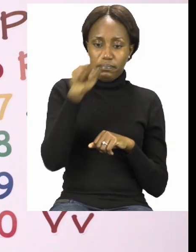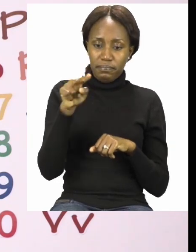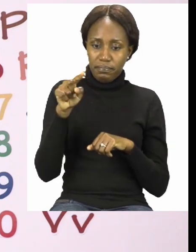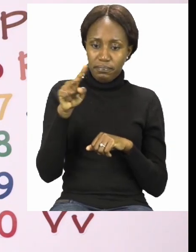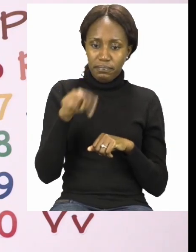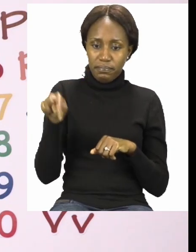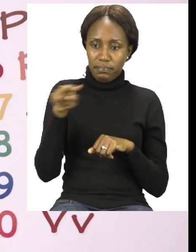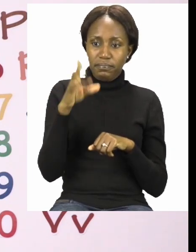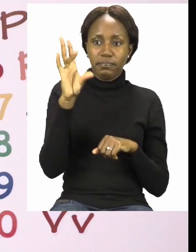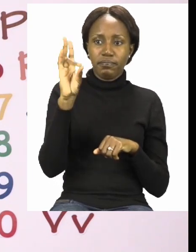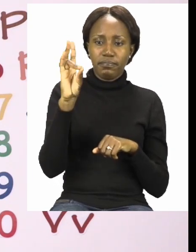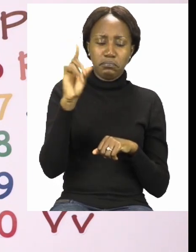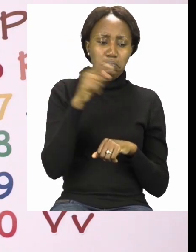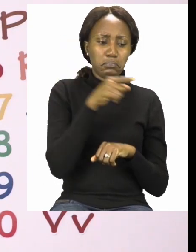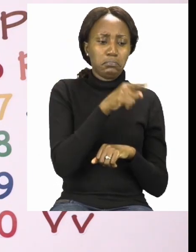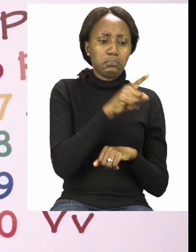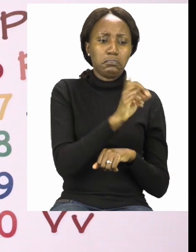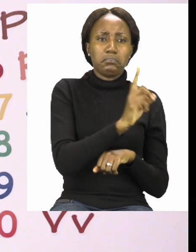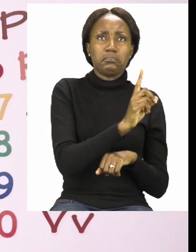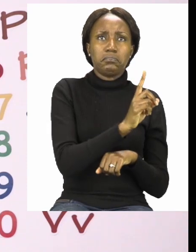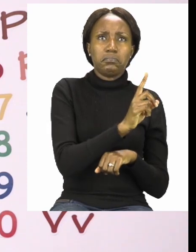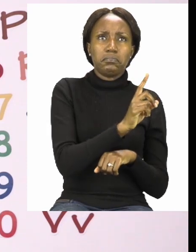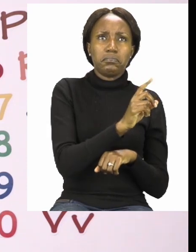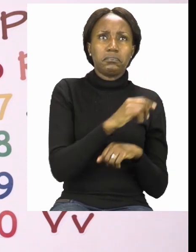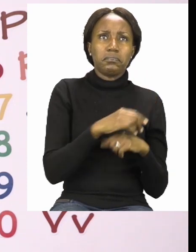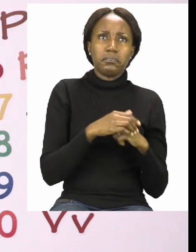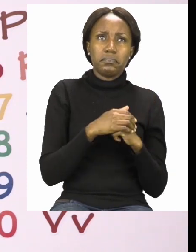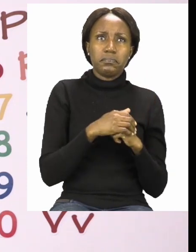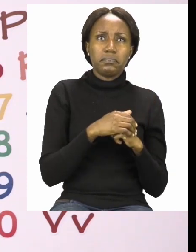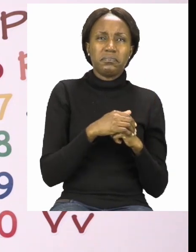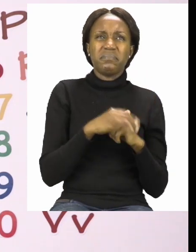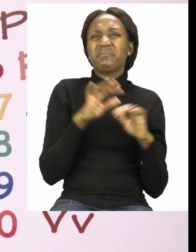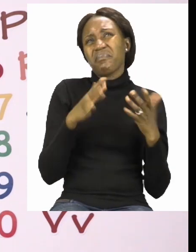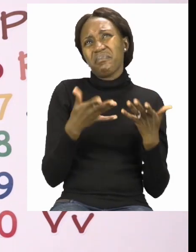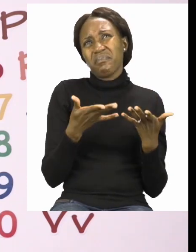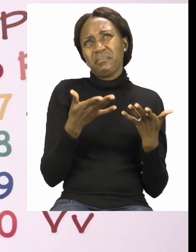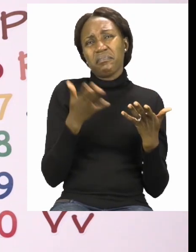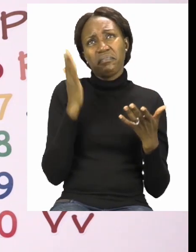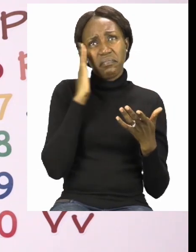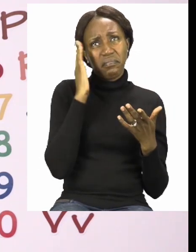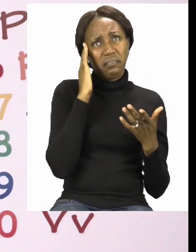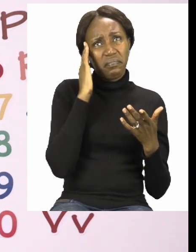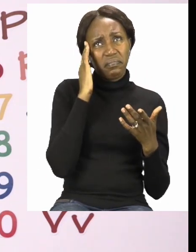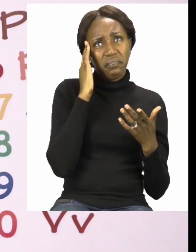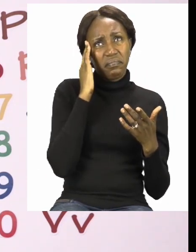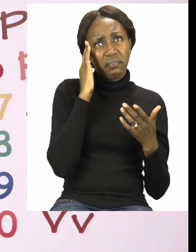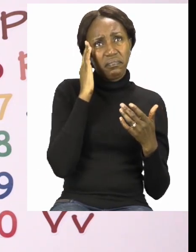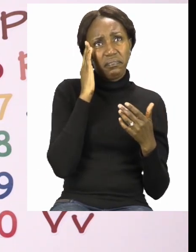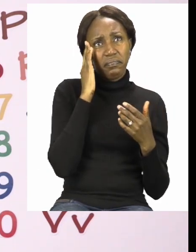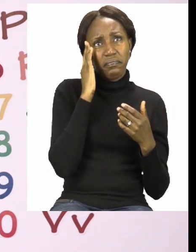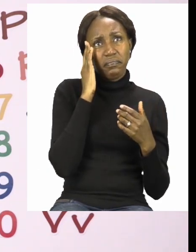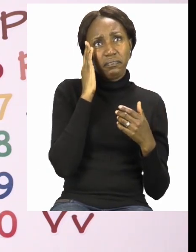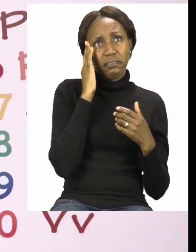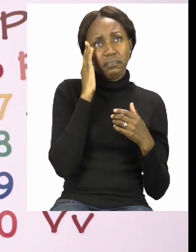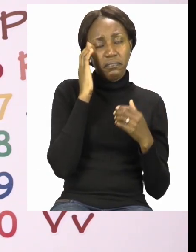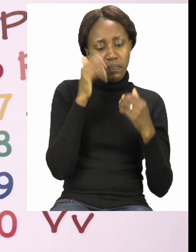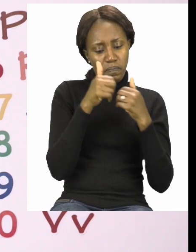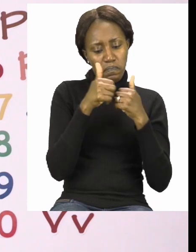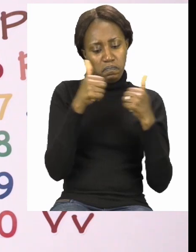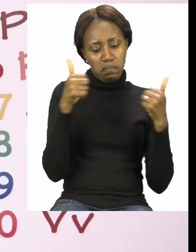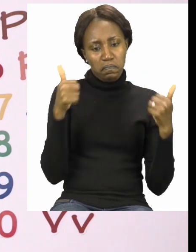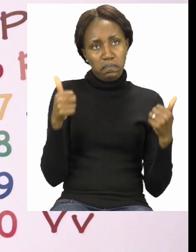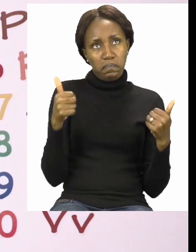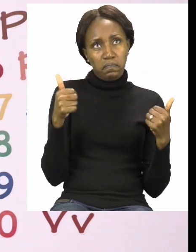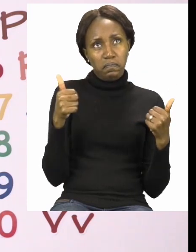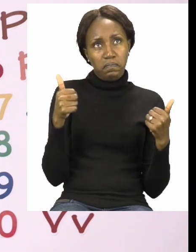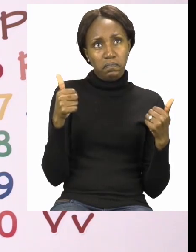we need to find the next one. And how we're going to do that is by breaking the number down.